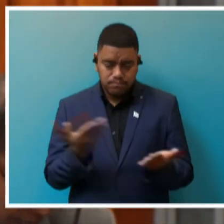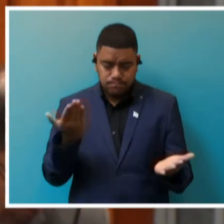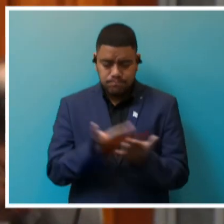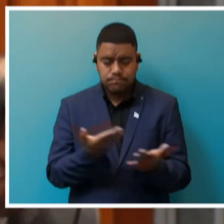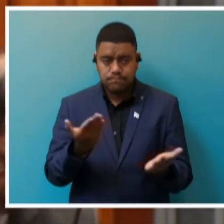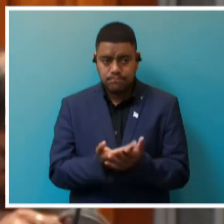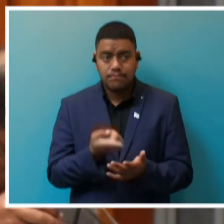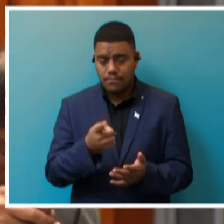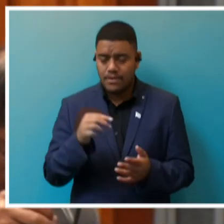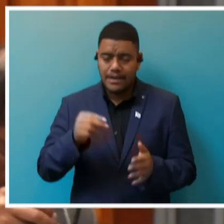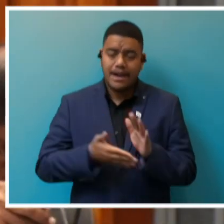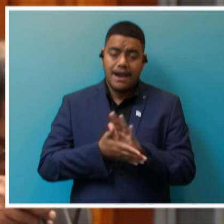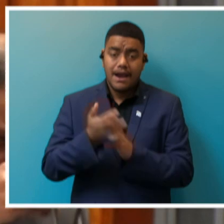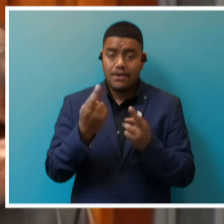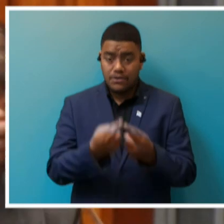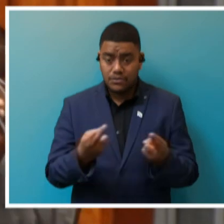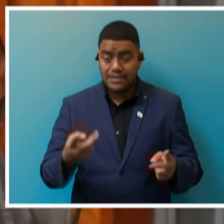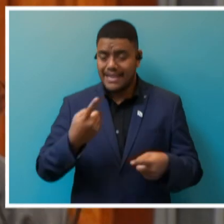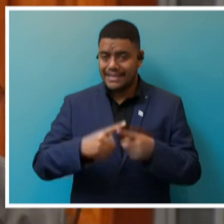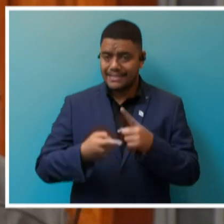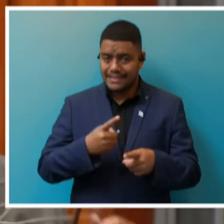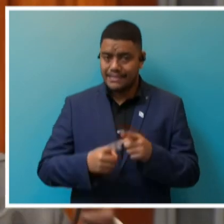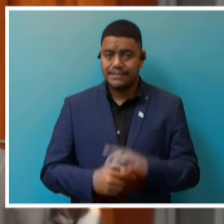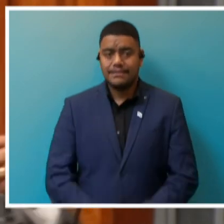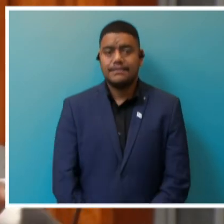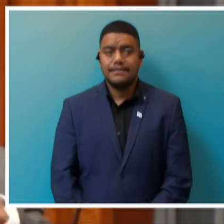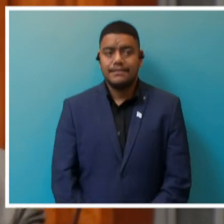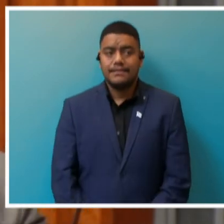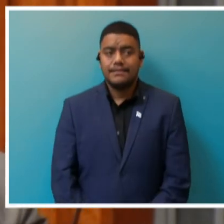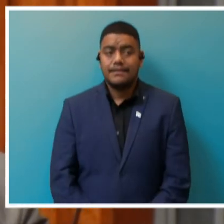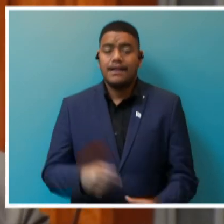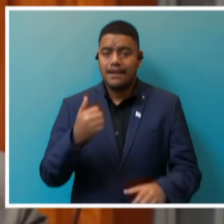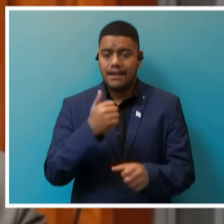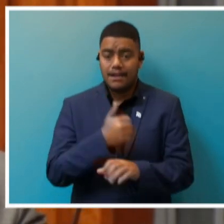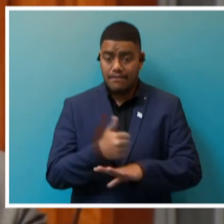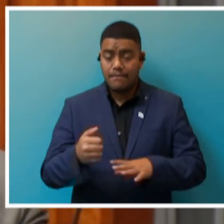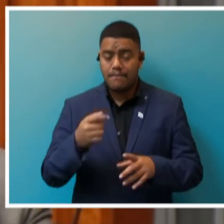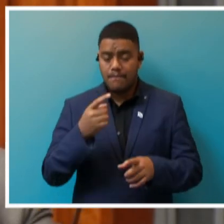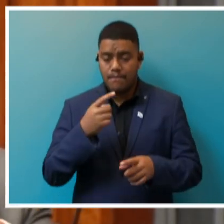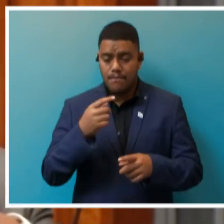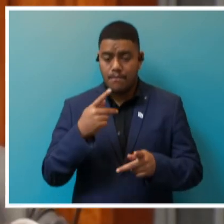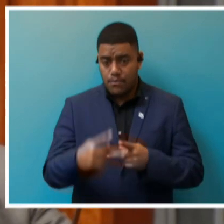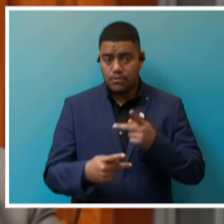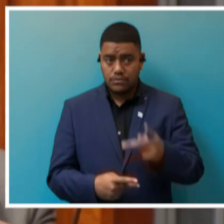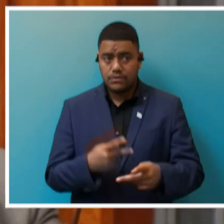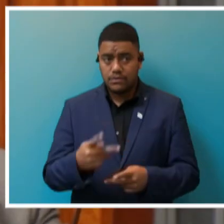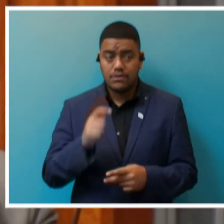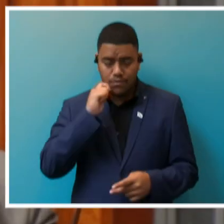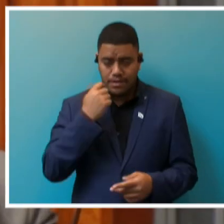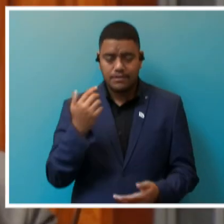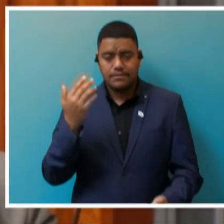a highly resource-intensive exercise, cumbersome process, but would also present significant